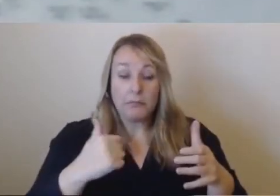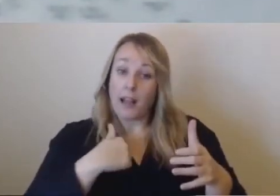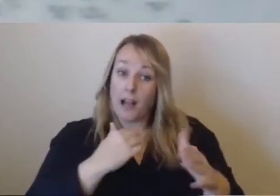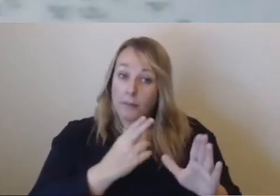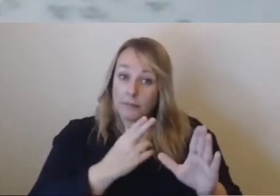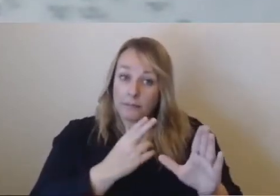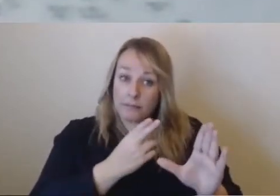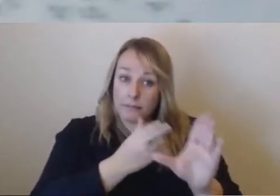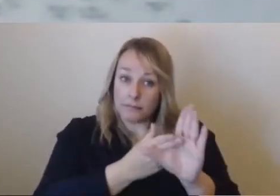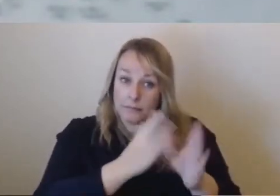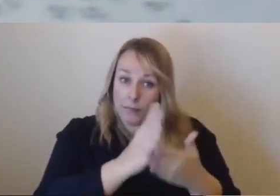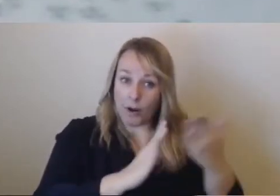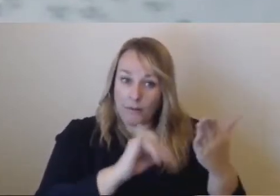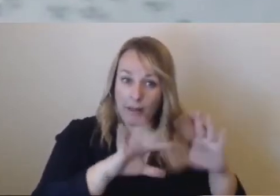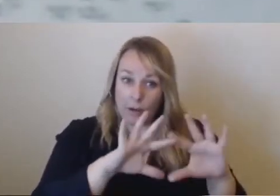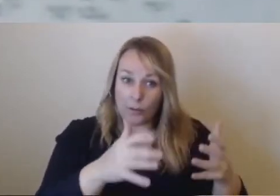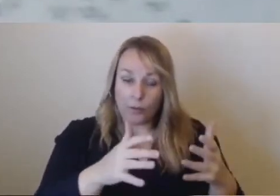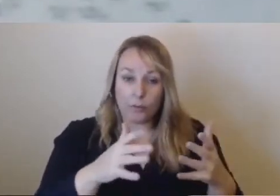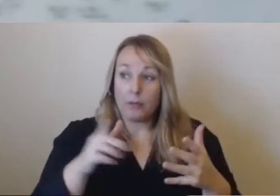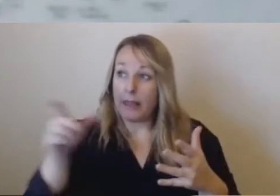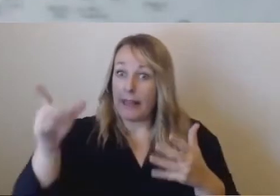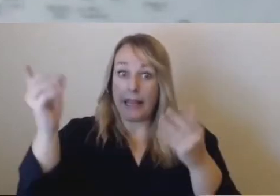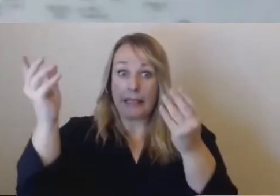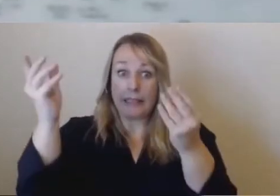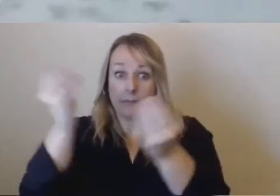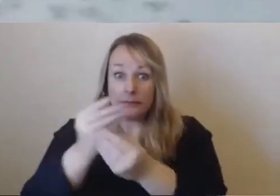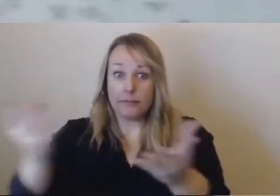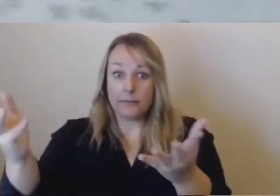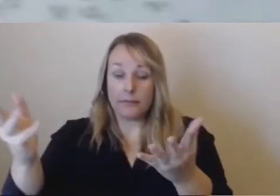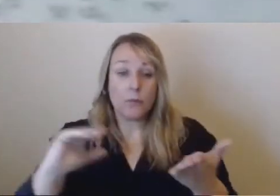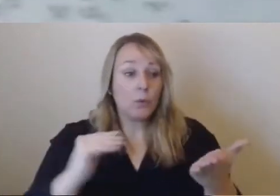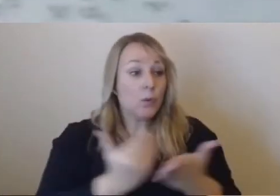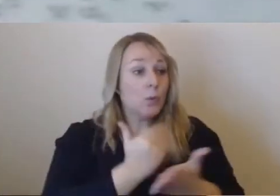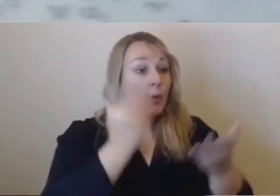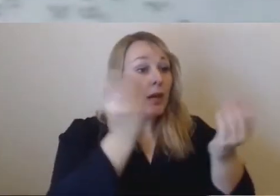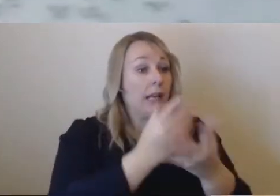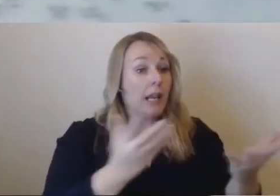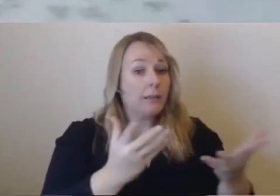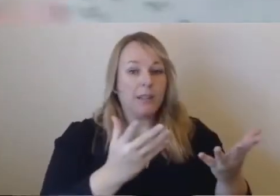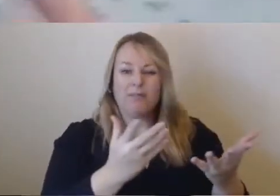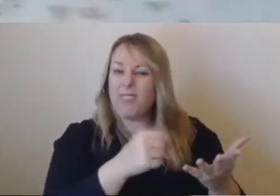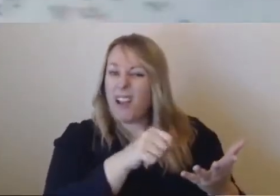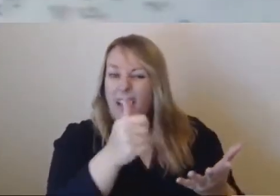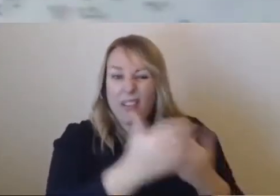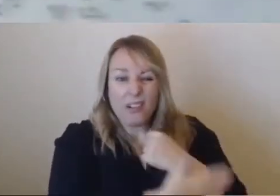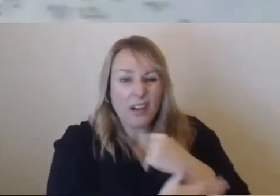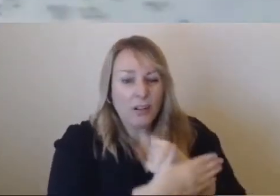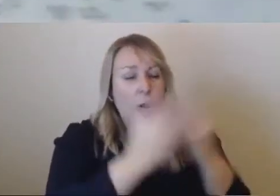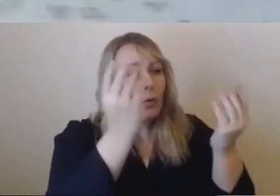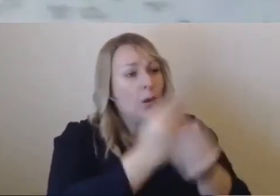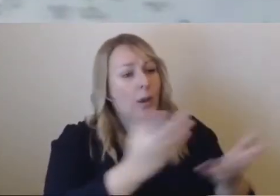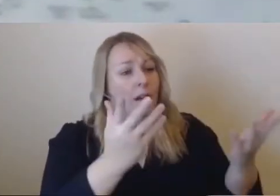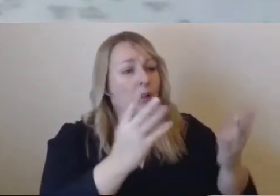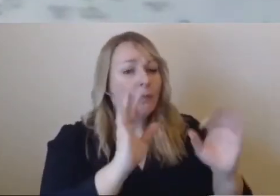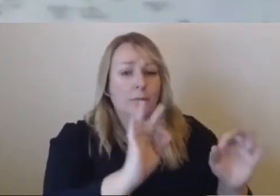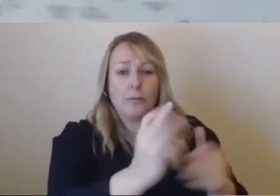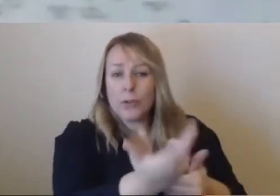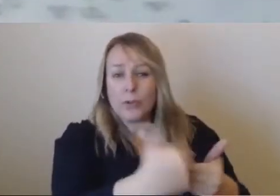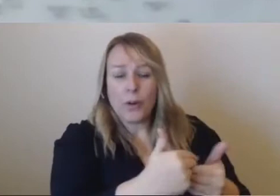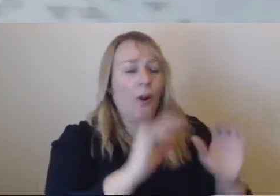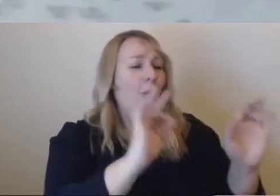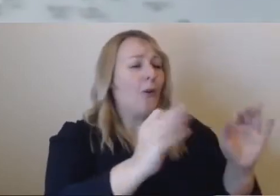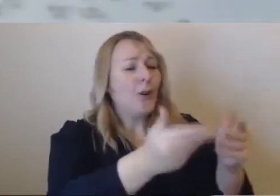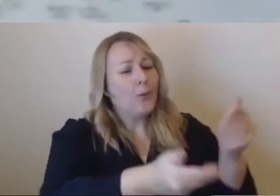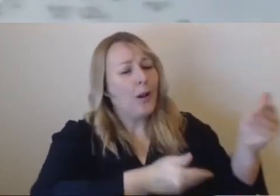was every single announcement of a new entrant to the regime was met with a welcome. You know, this is good. This is good. More players to the